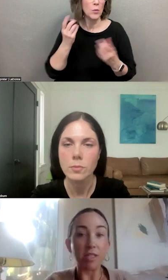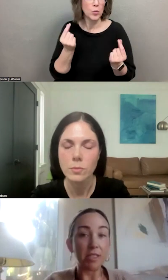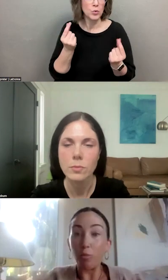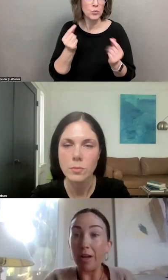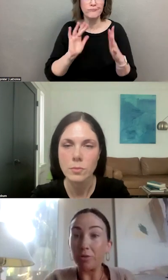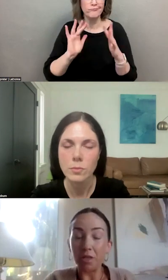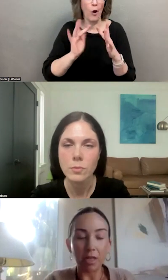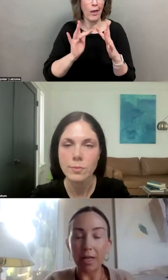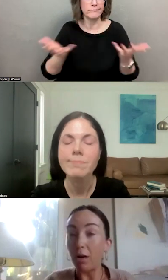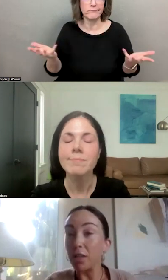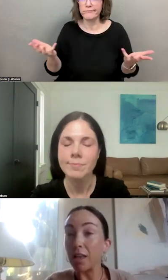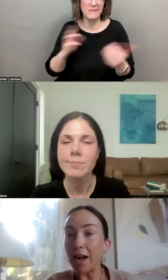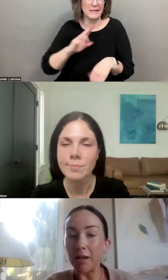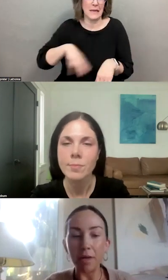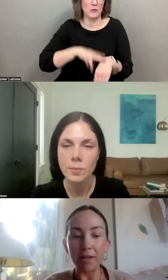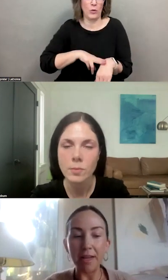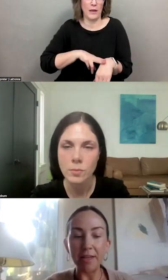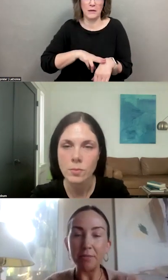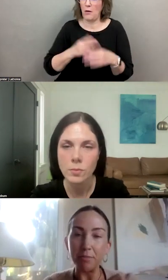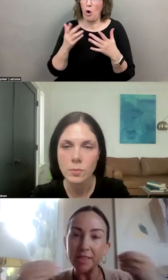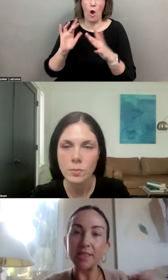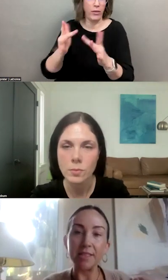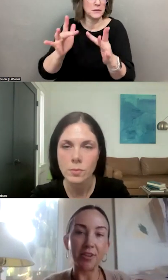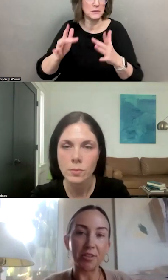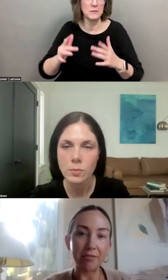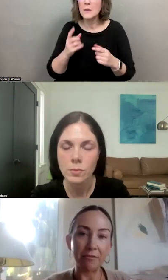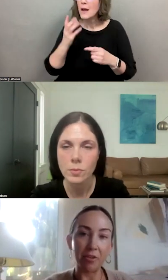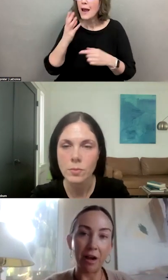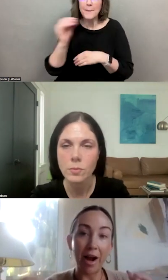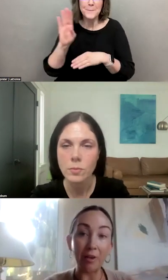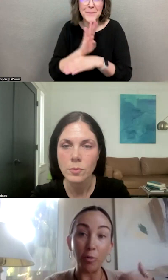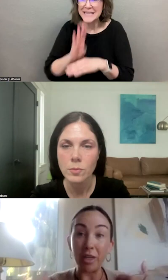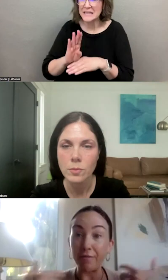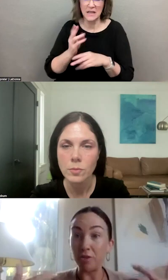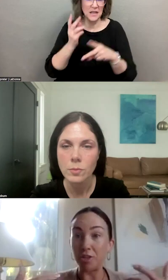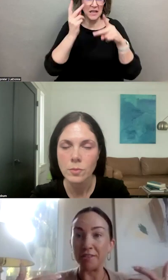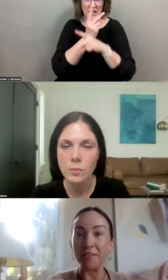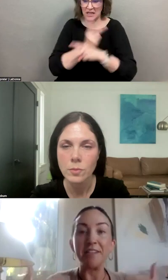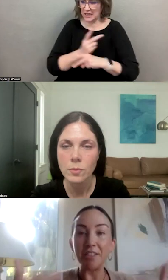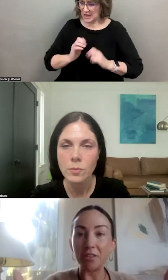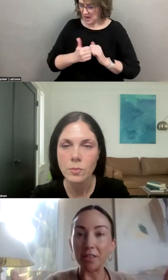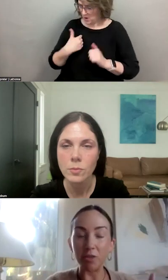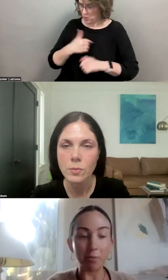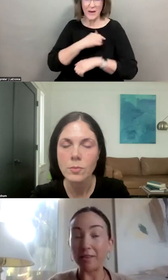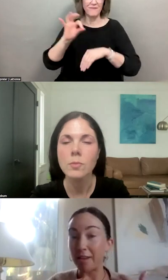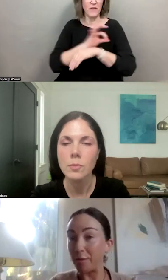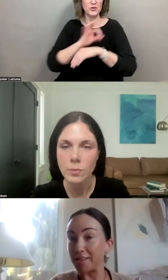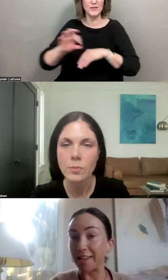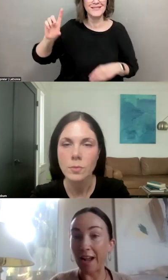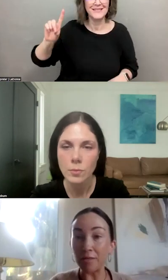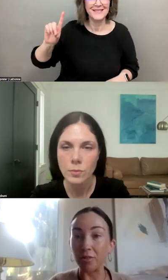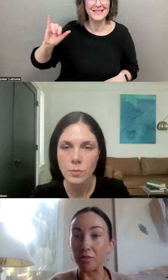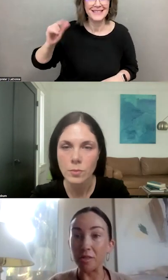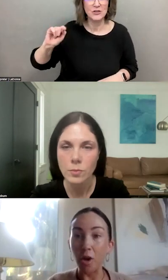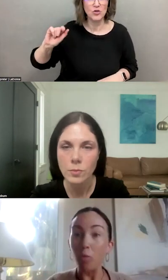people were just more naturally online. And not only that, but businesses started to have to figure out, how do we function digitally, which meant therapists